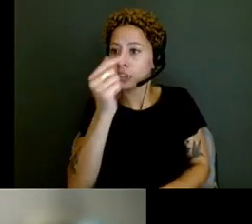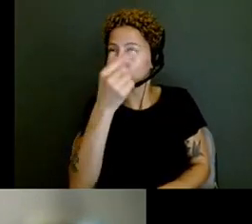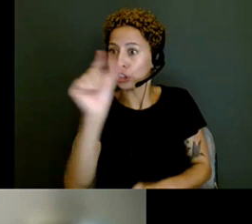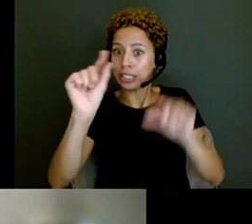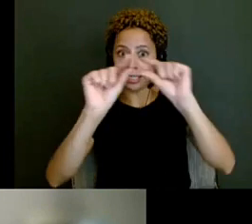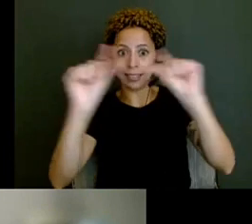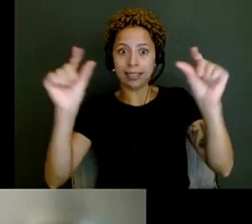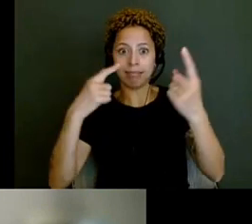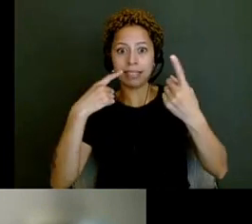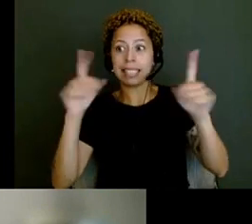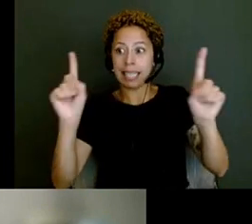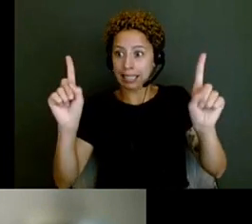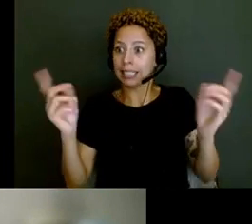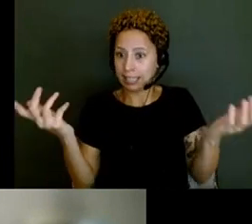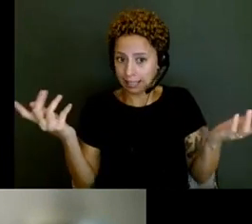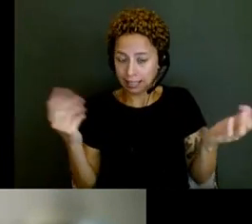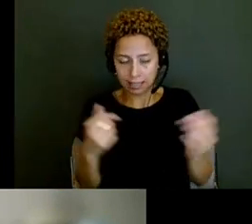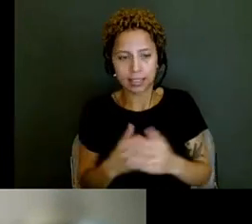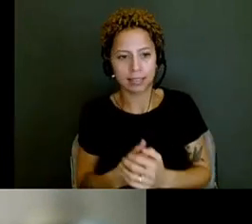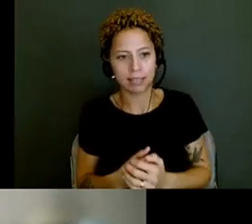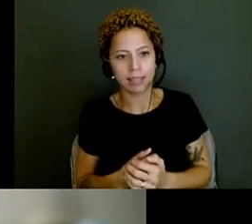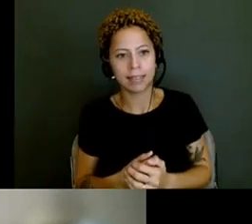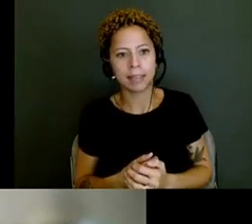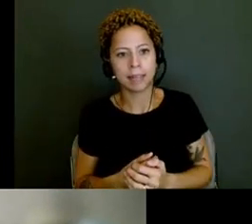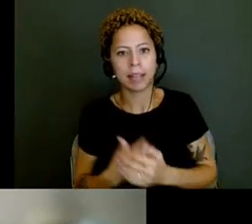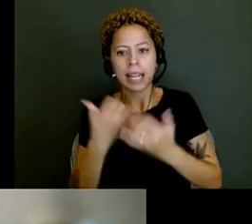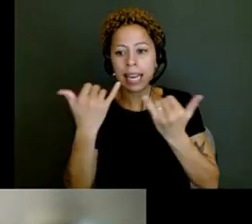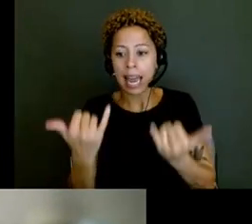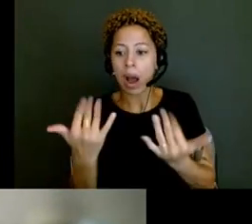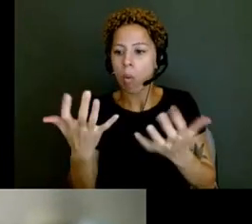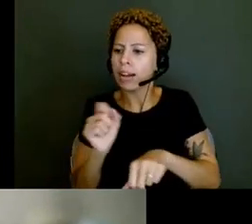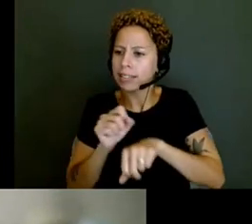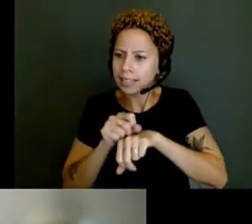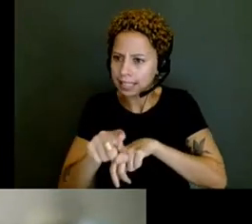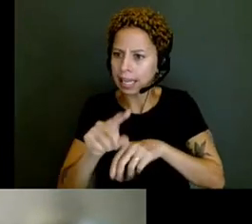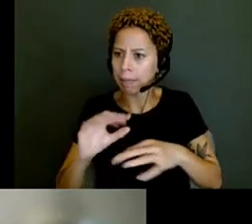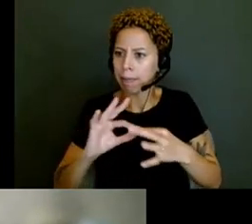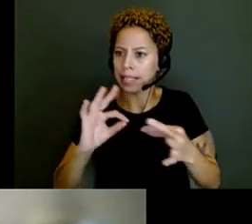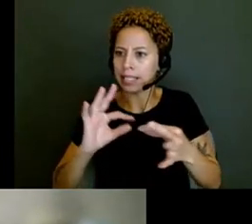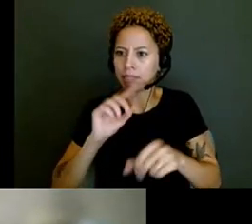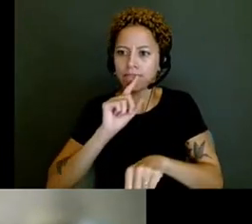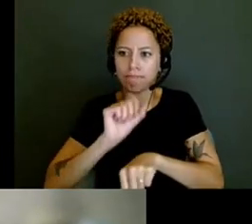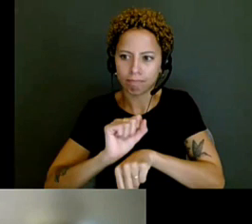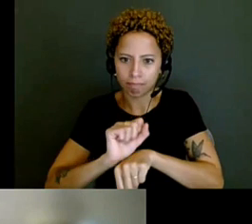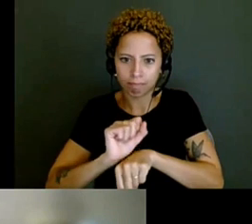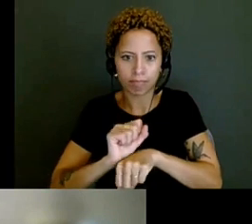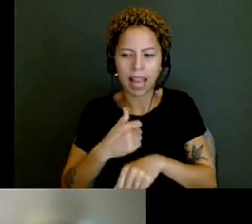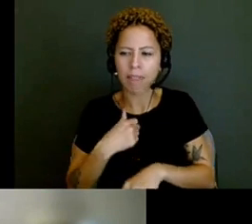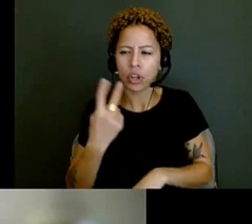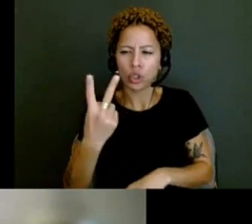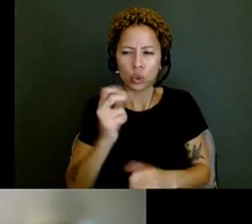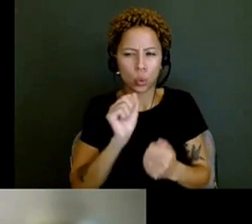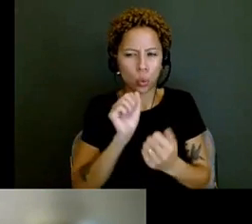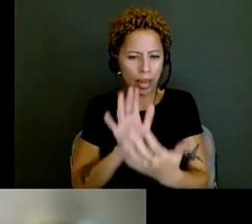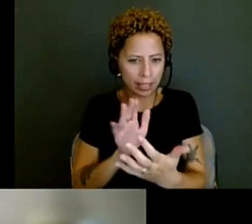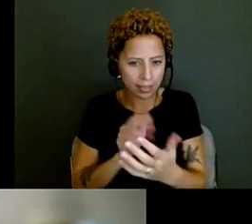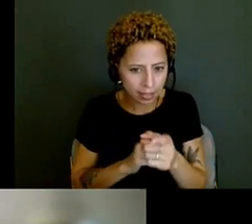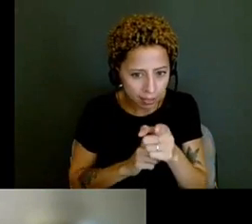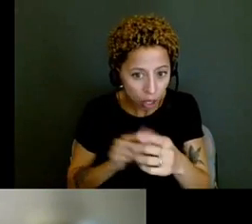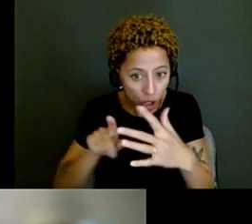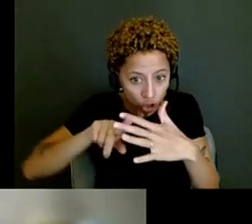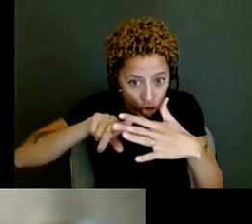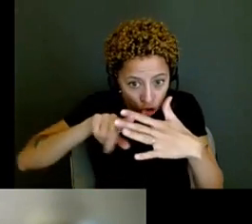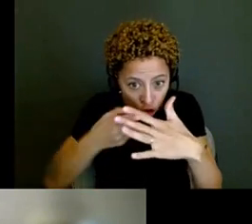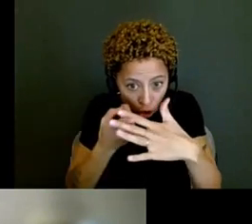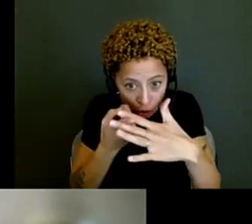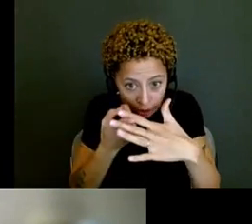message. And now what I want to do is message this contact. So there's 2 ways to do this. I can click the Start link